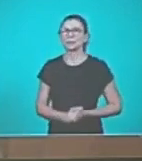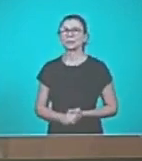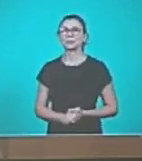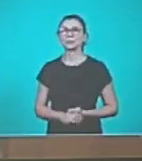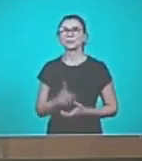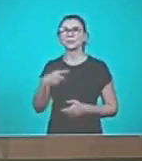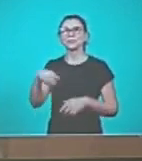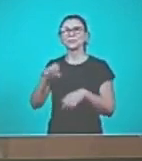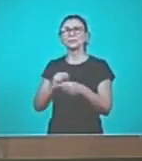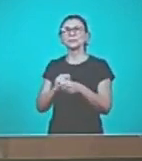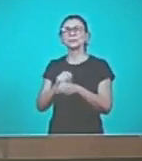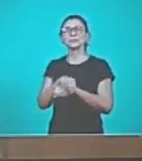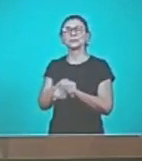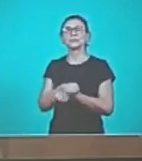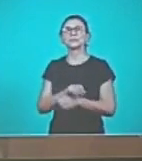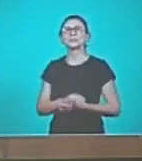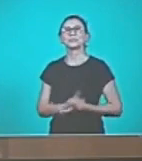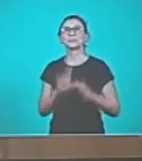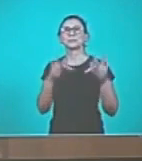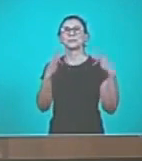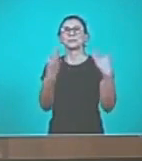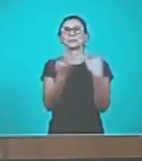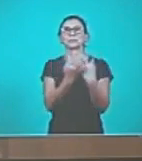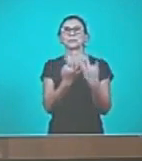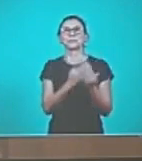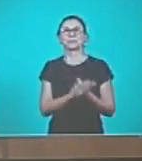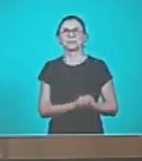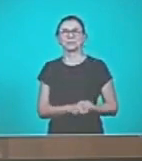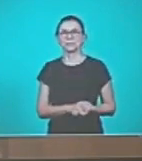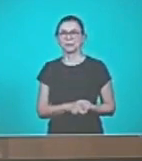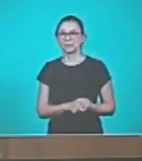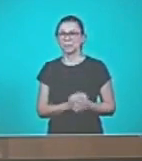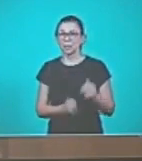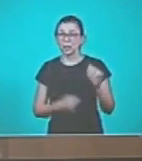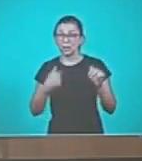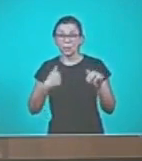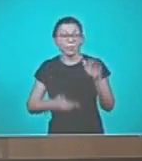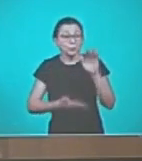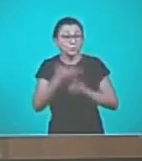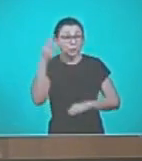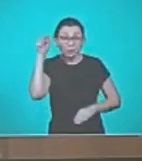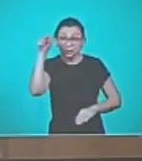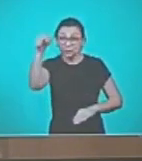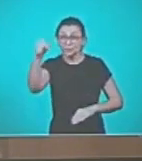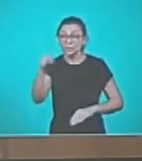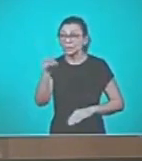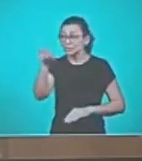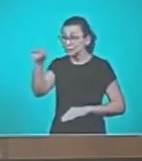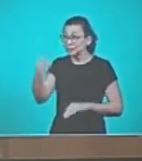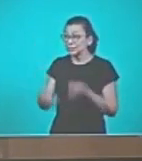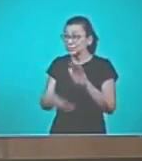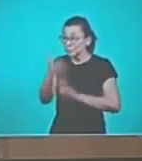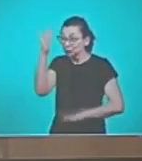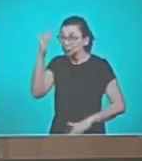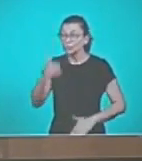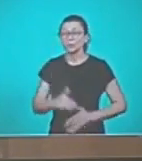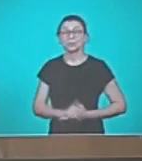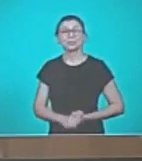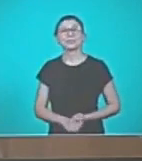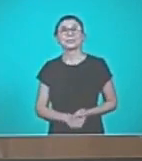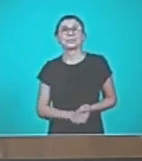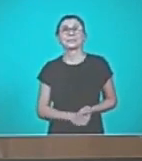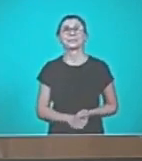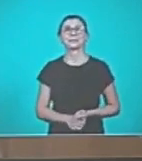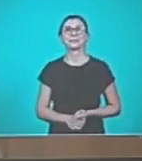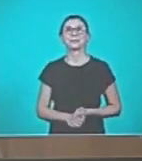Now behave yourself. She told me that she's going to the seminar of the family, I'm going to run away from her and